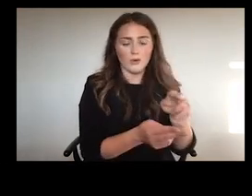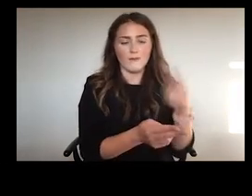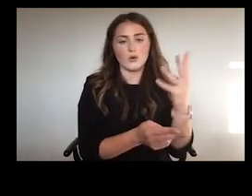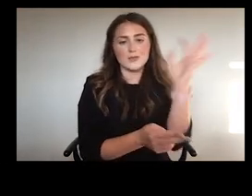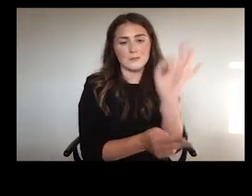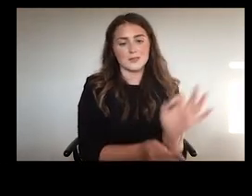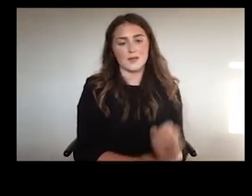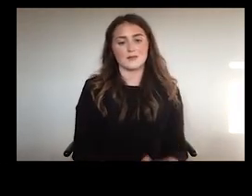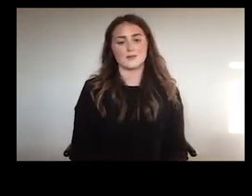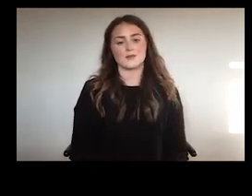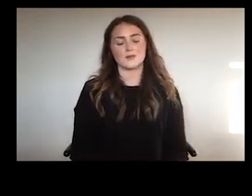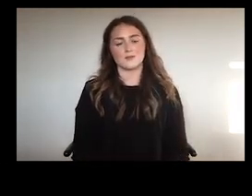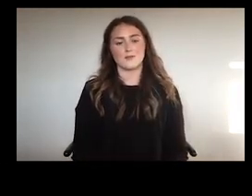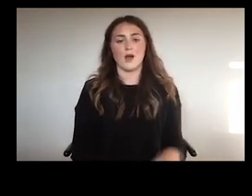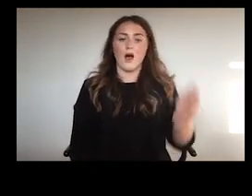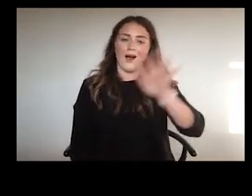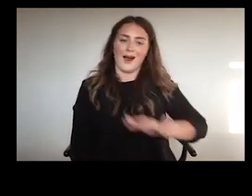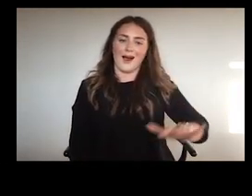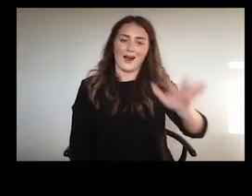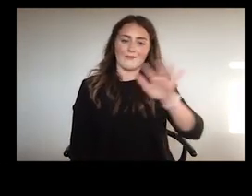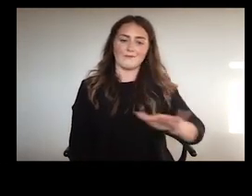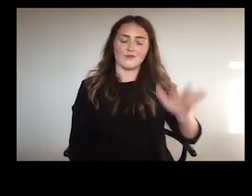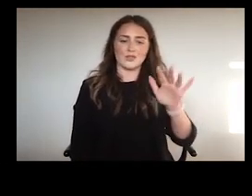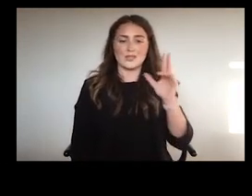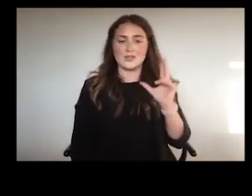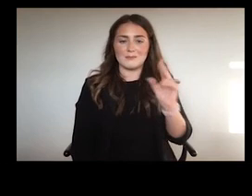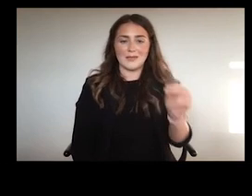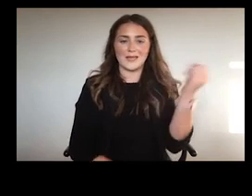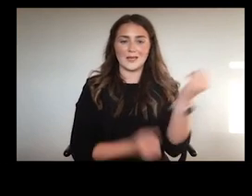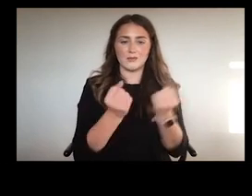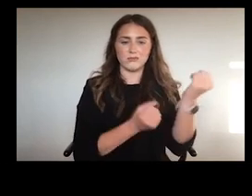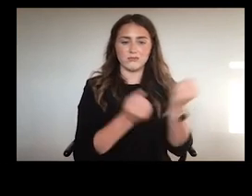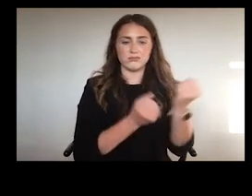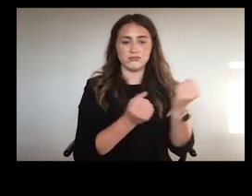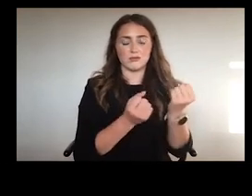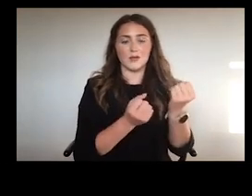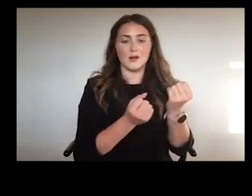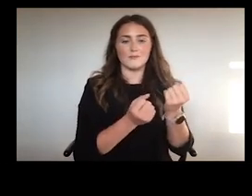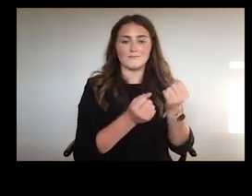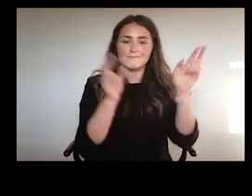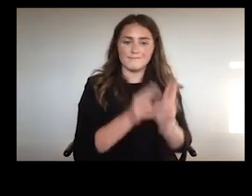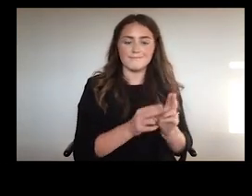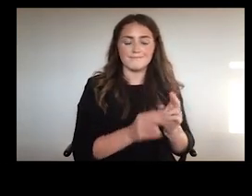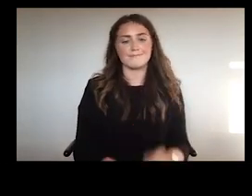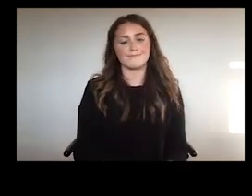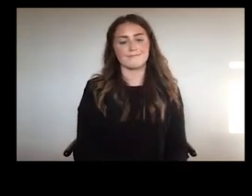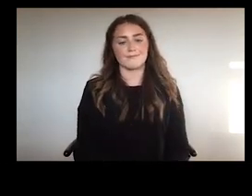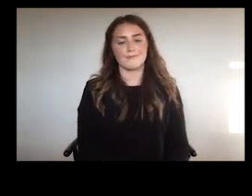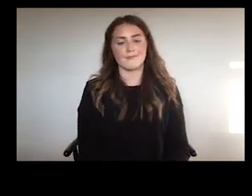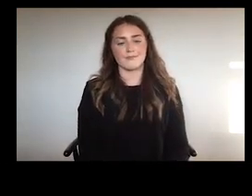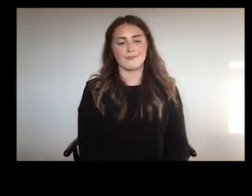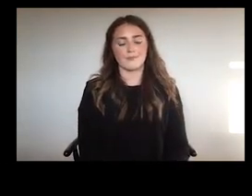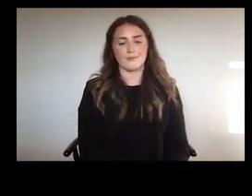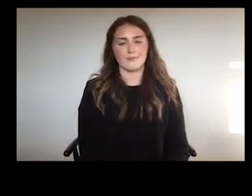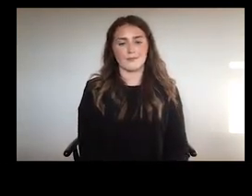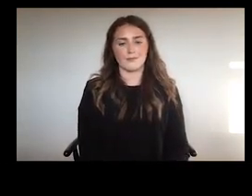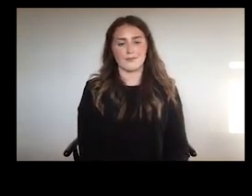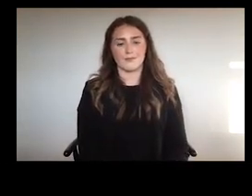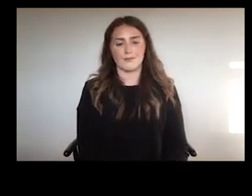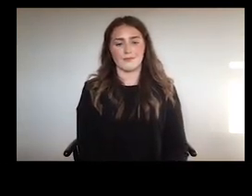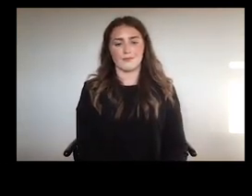2044 compared to the do minimum scenario. Average speeds on part of the network would rise and journey times would become